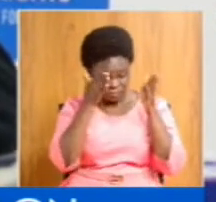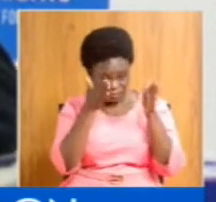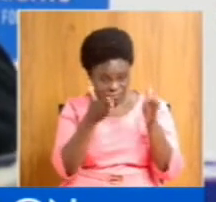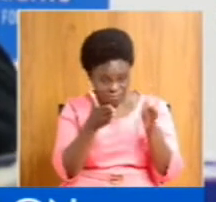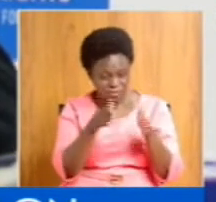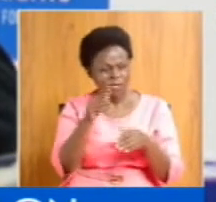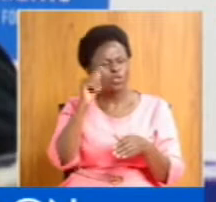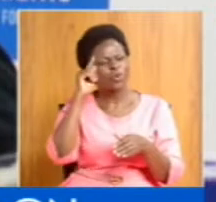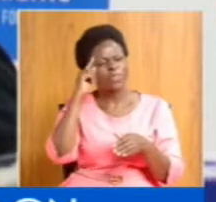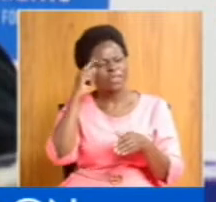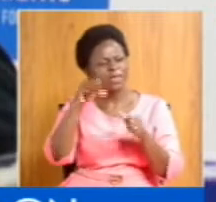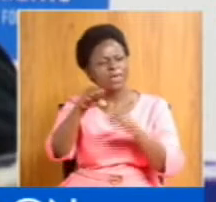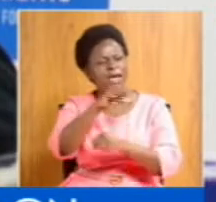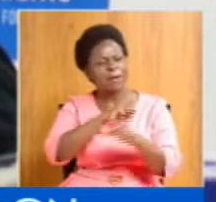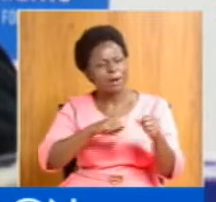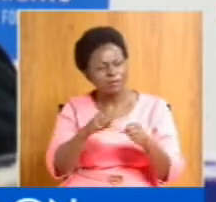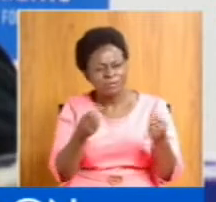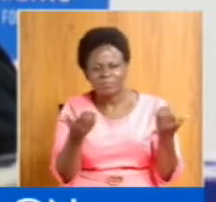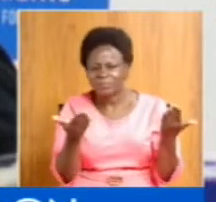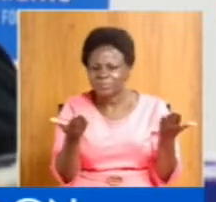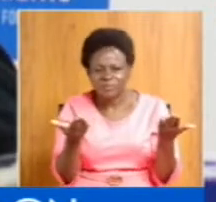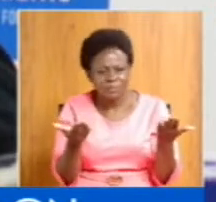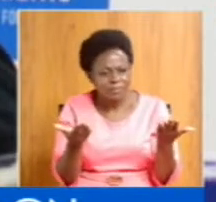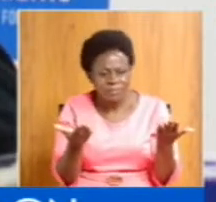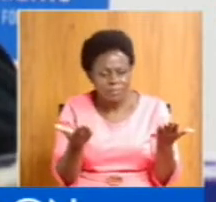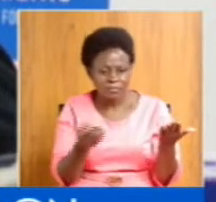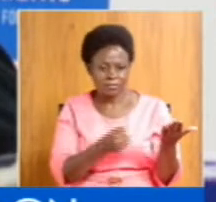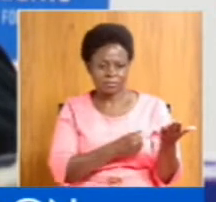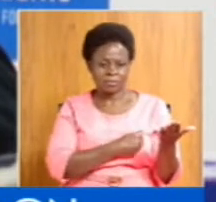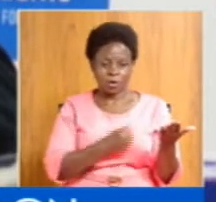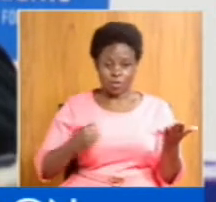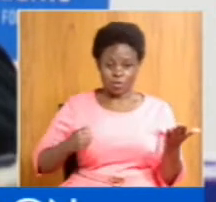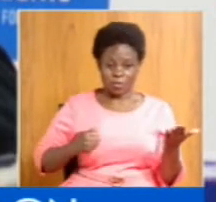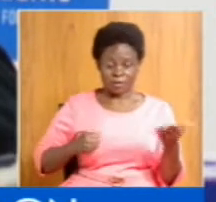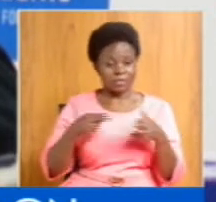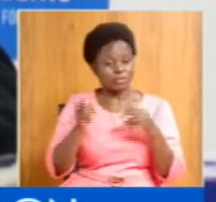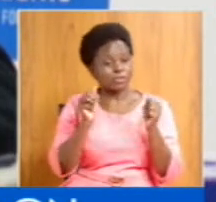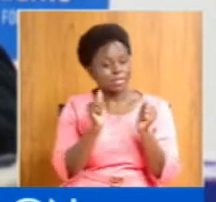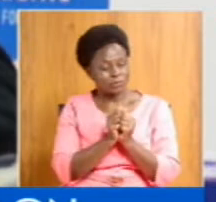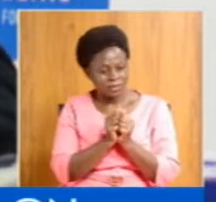you are thinking about women to start with.